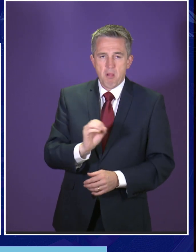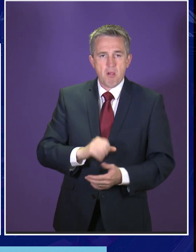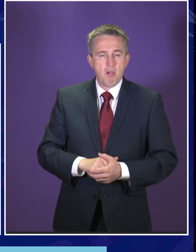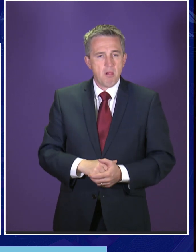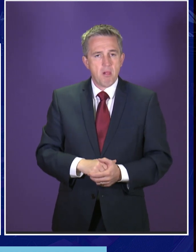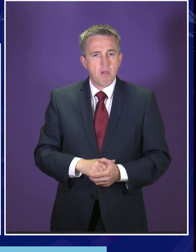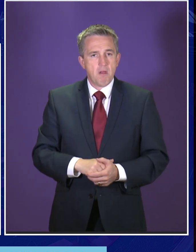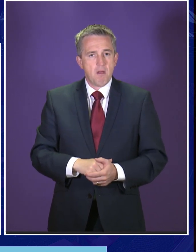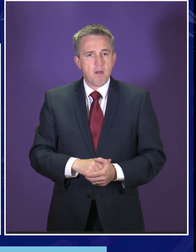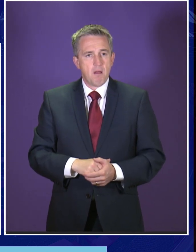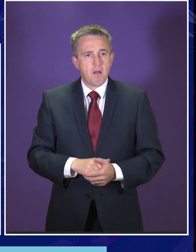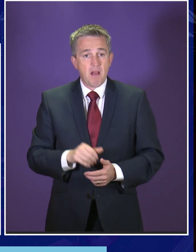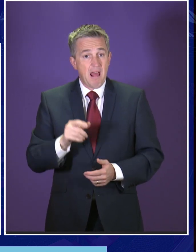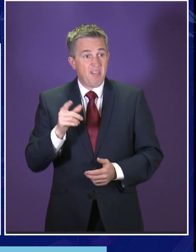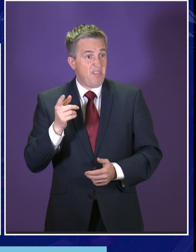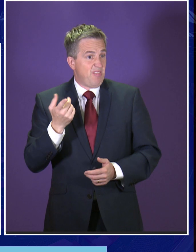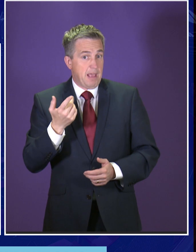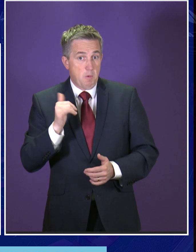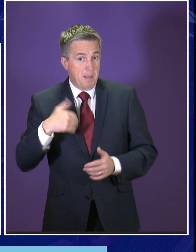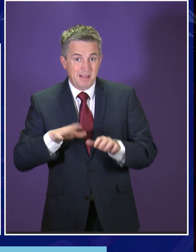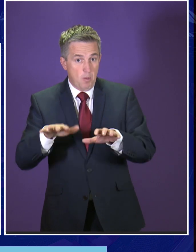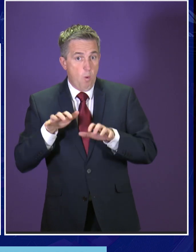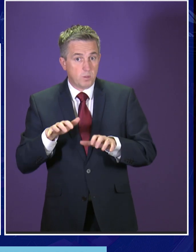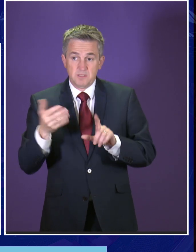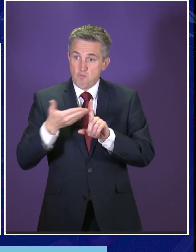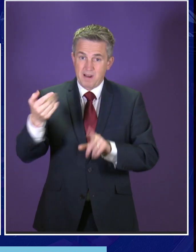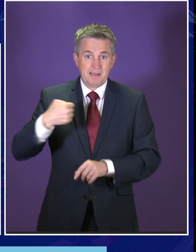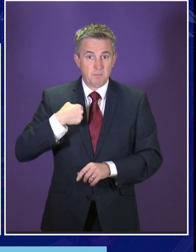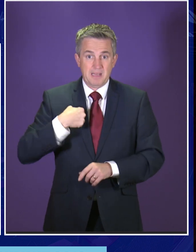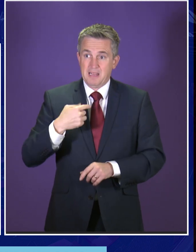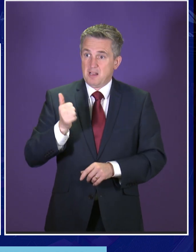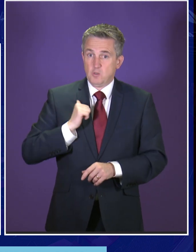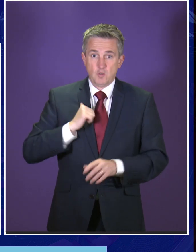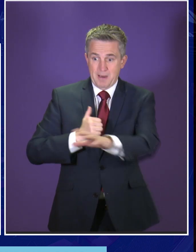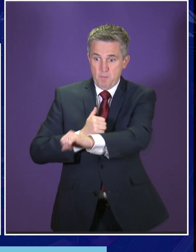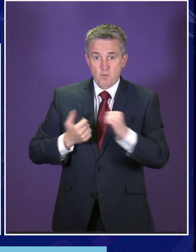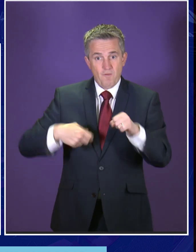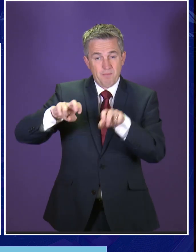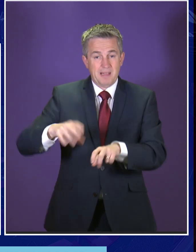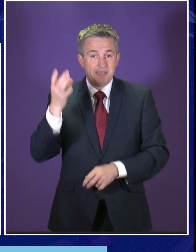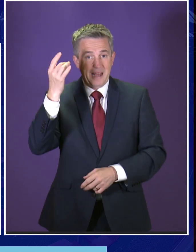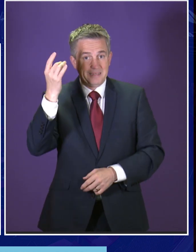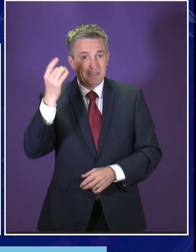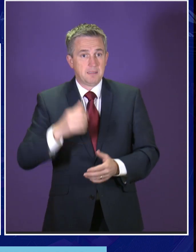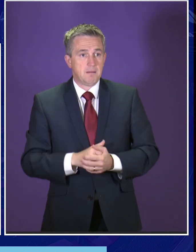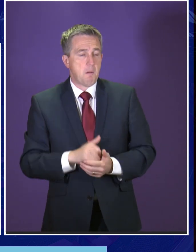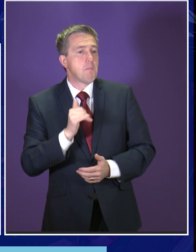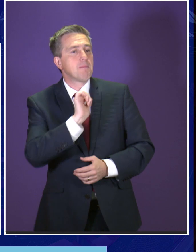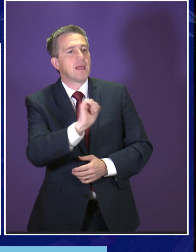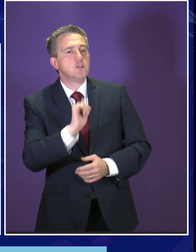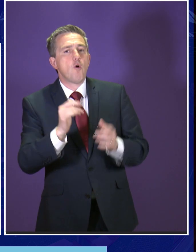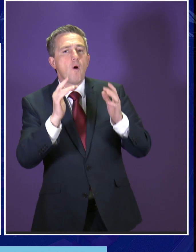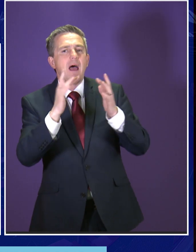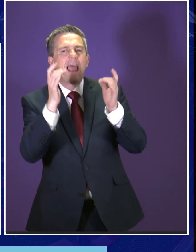I think they were the audience members, and they just thought I'd opened the door for them. And I said, well, maybe they were your